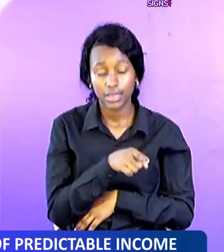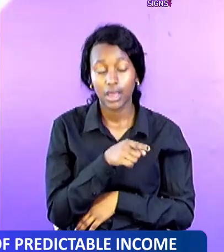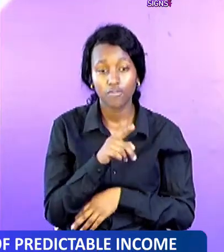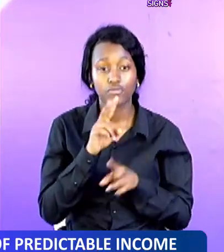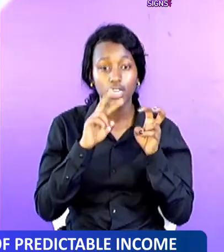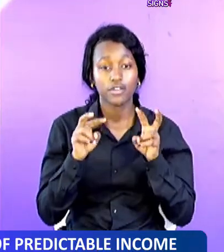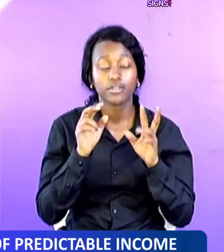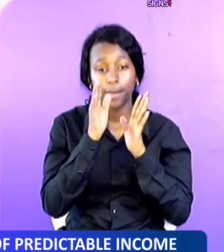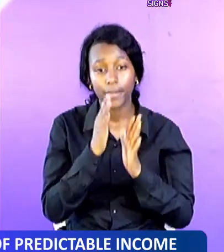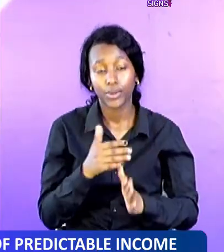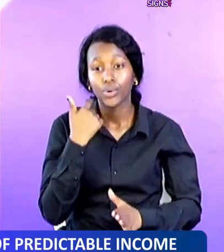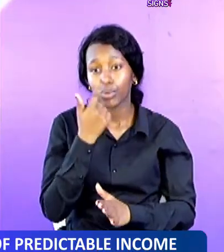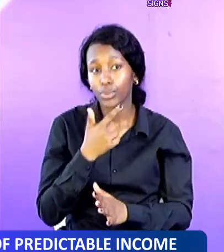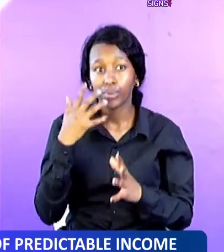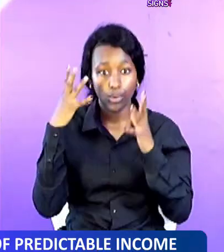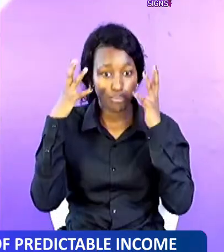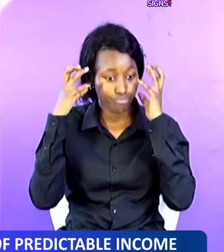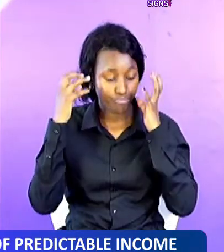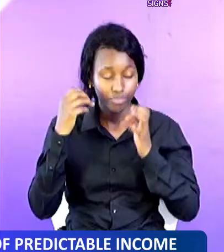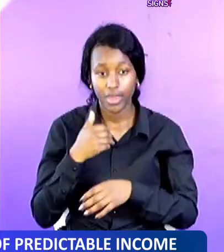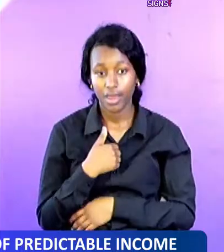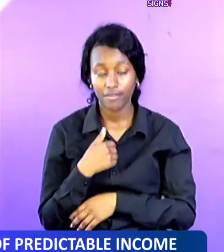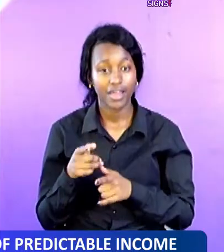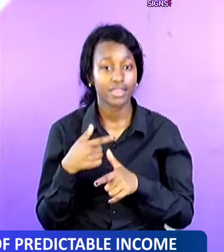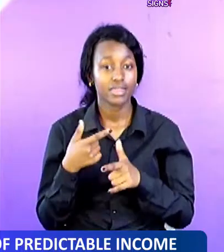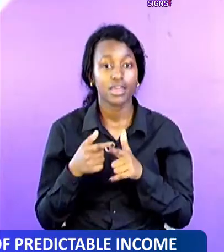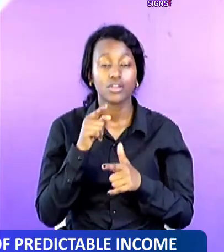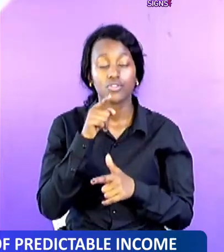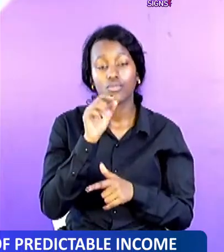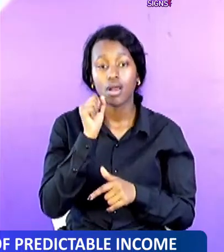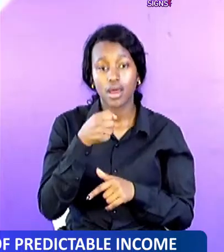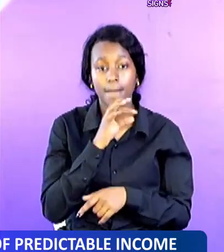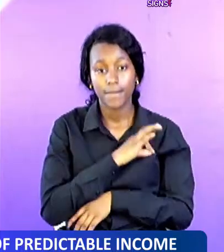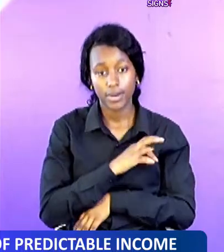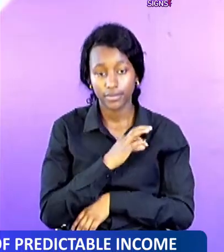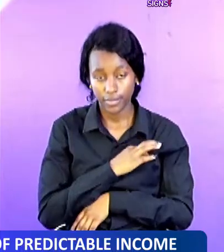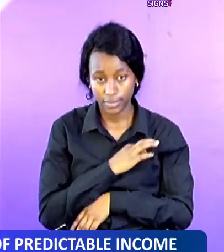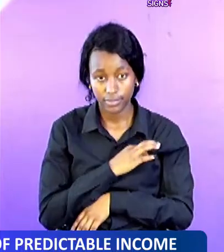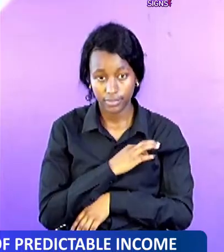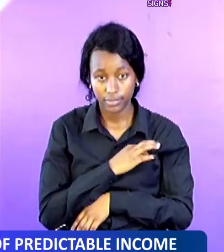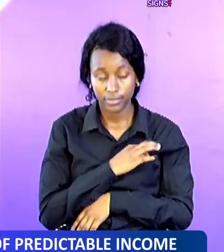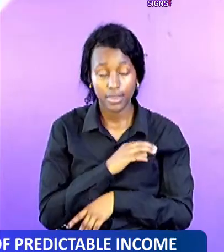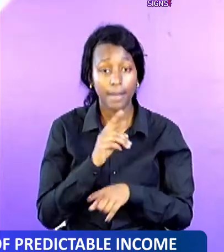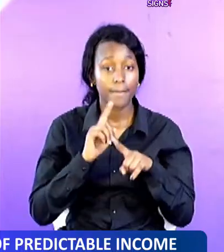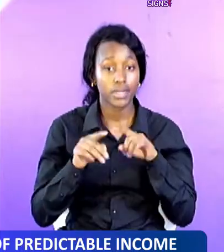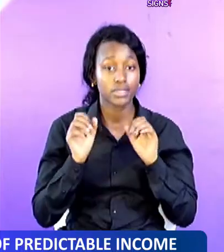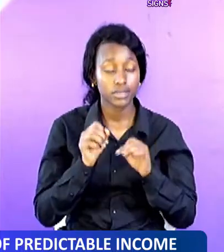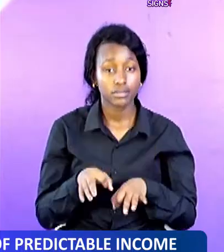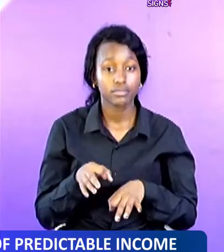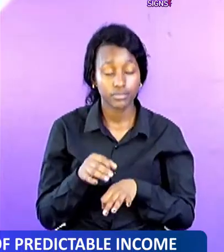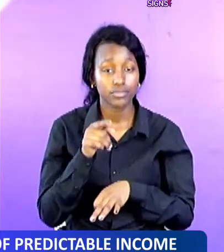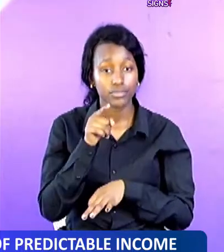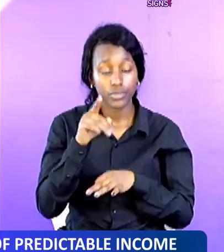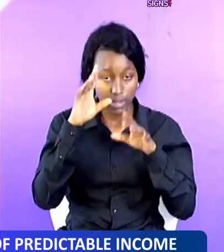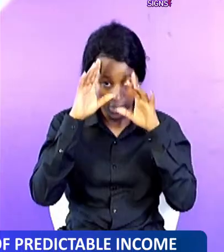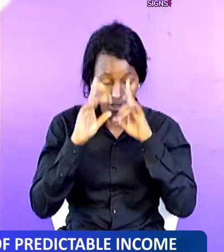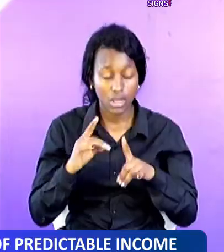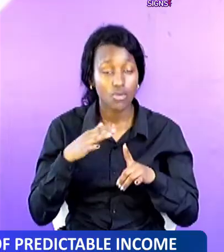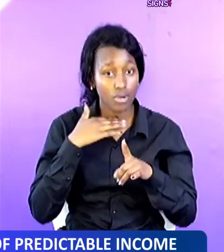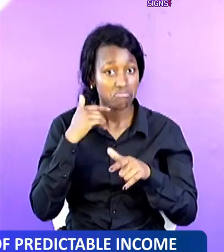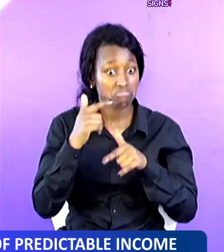distressed seller so that your returns can go up. But either way, whatever route you take, if you decide to go the construction